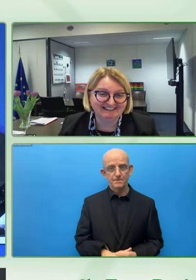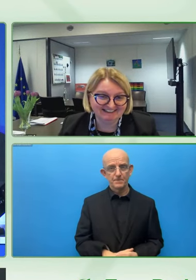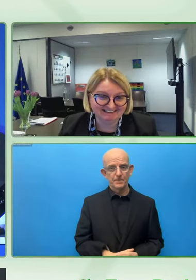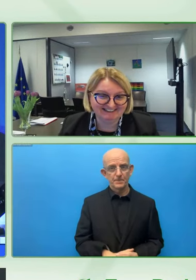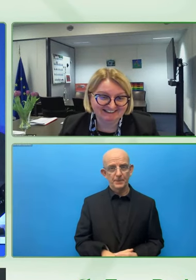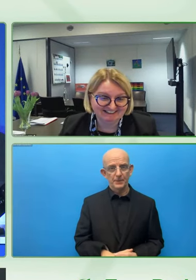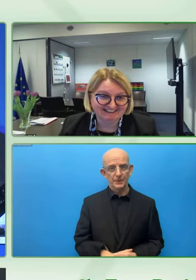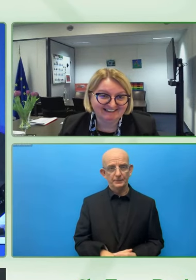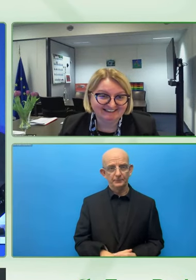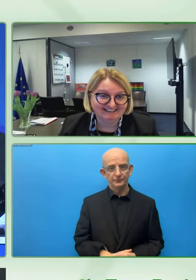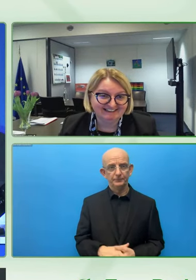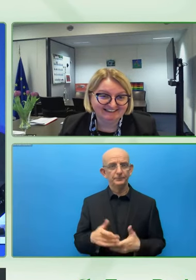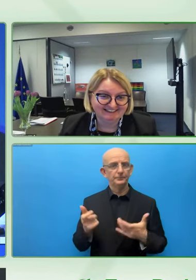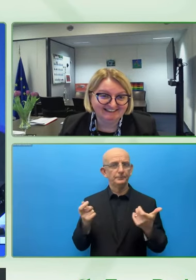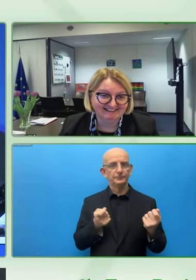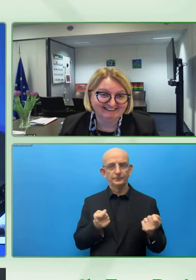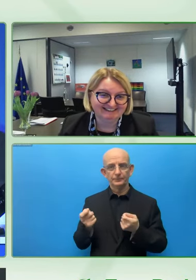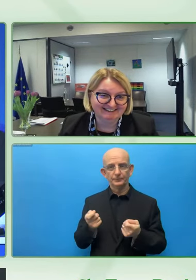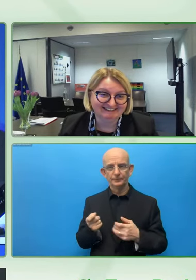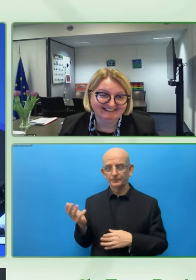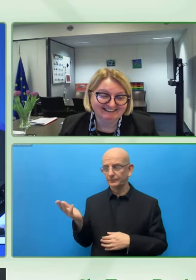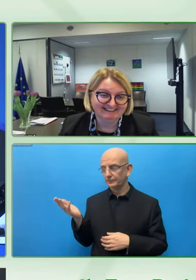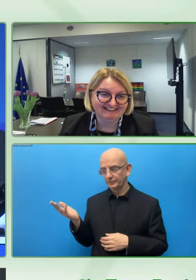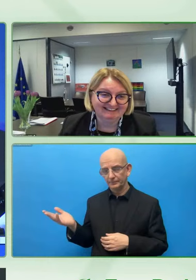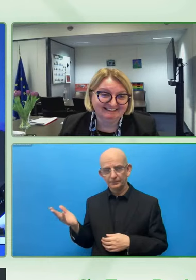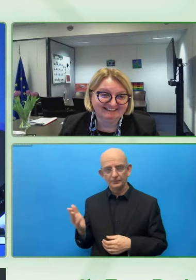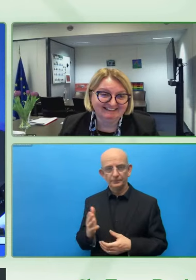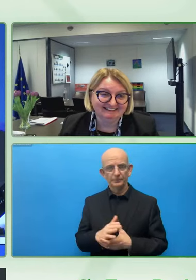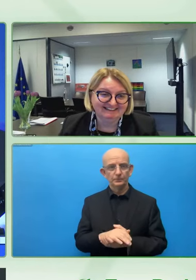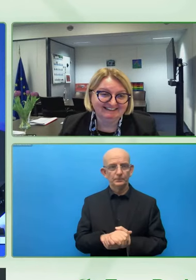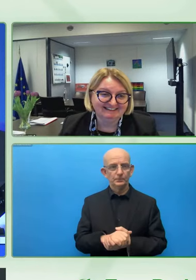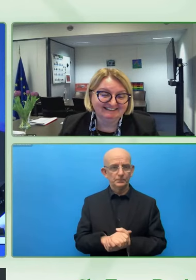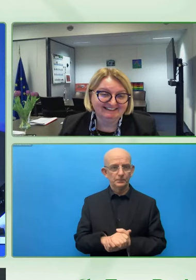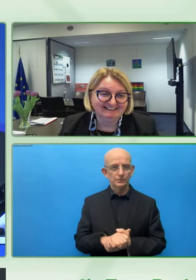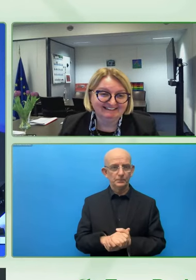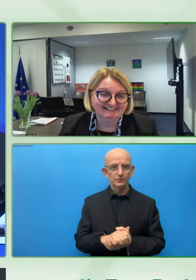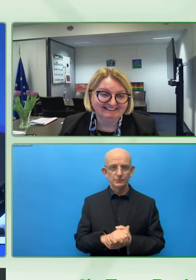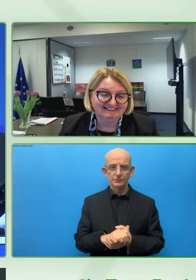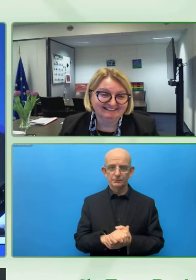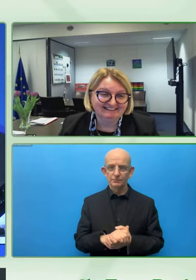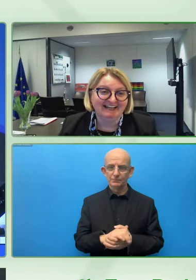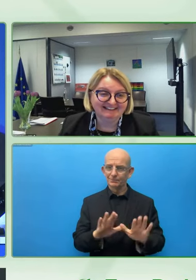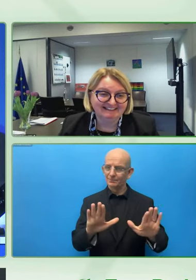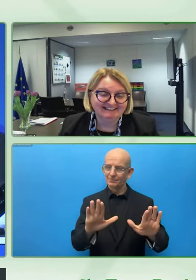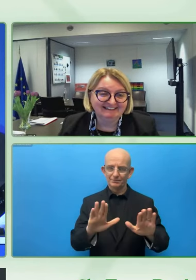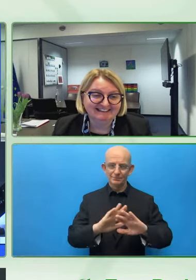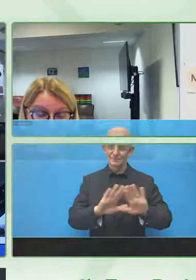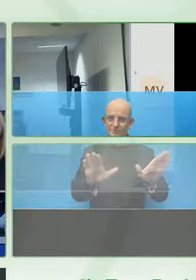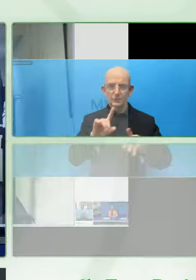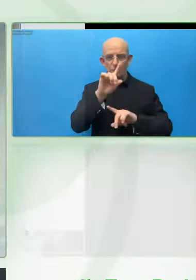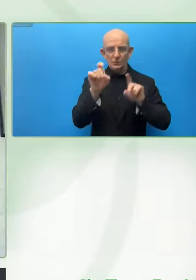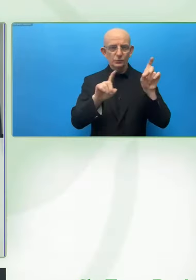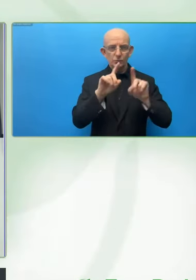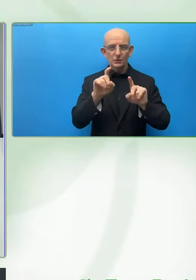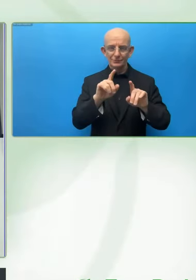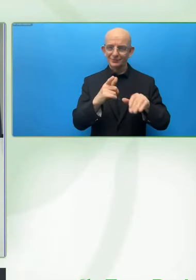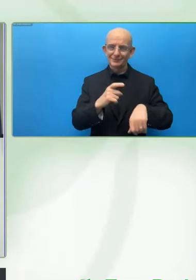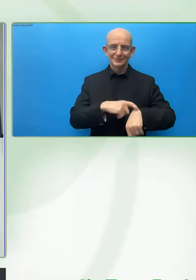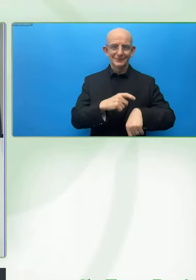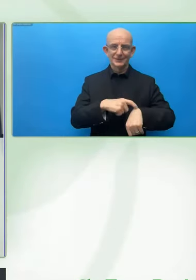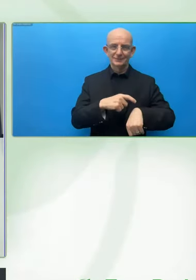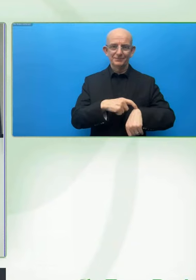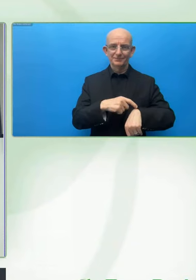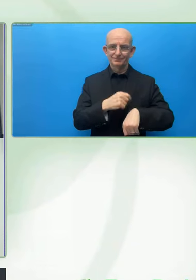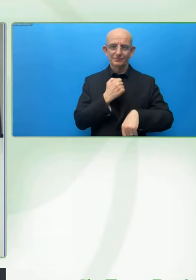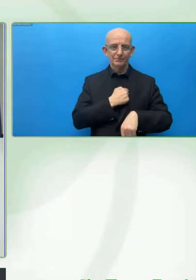to give the floor to the workshop presentations. So please. Yeah, thanks a lot.